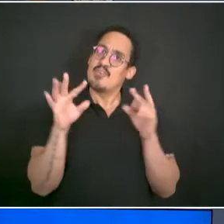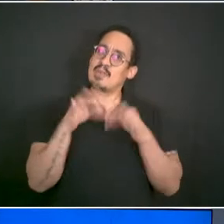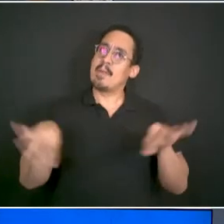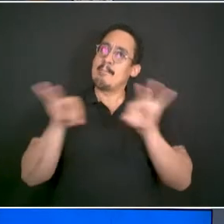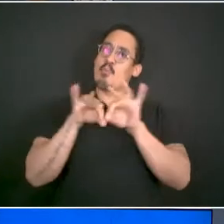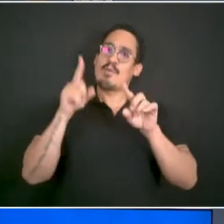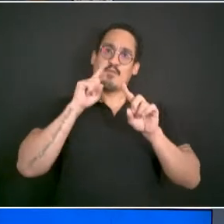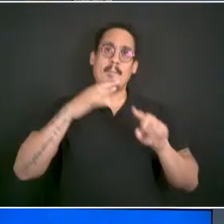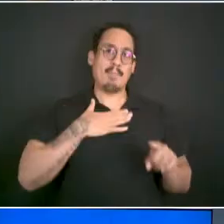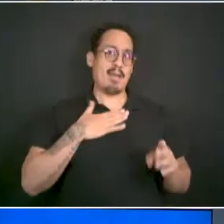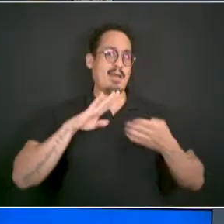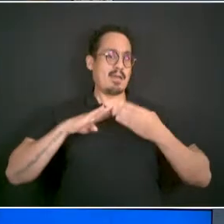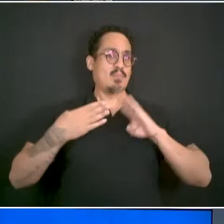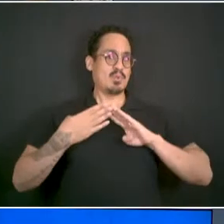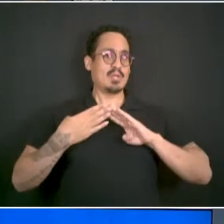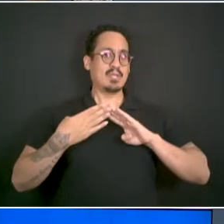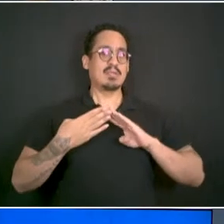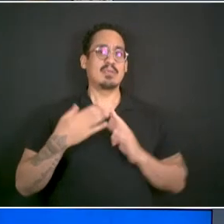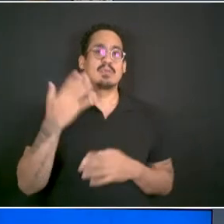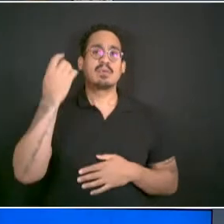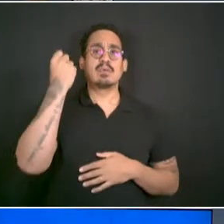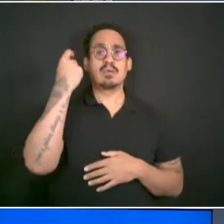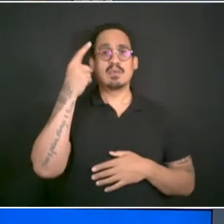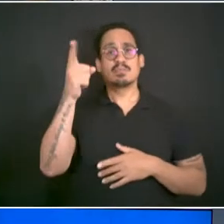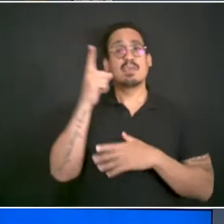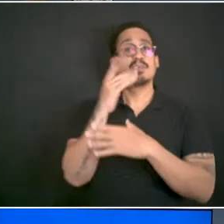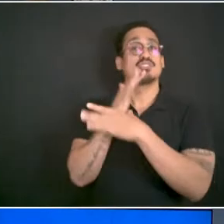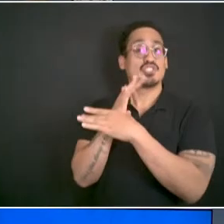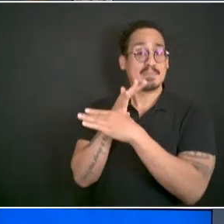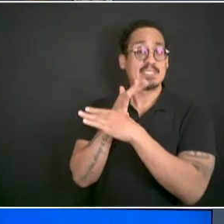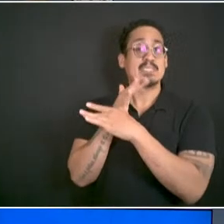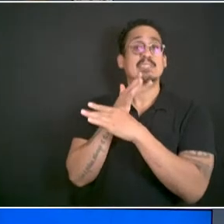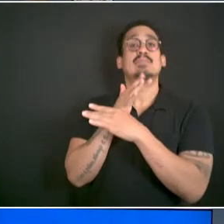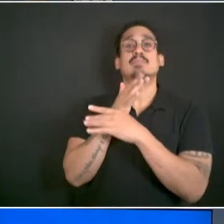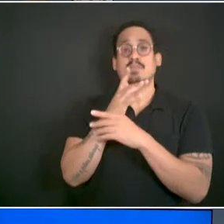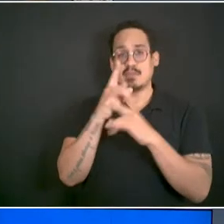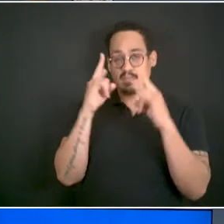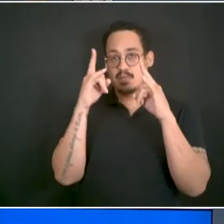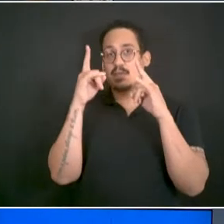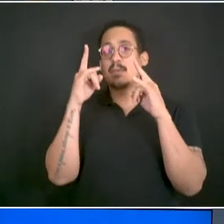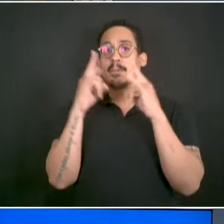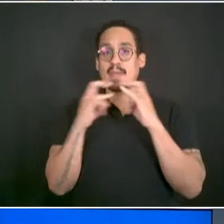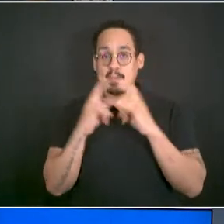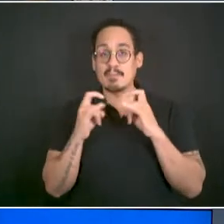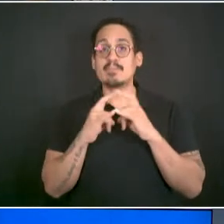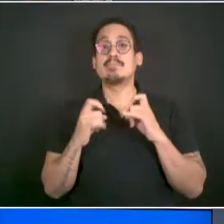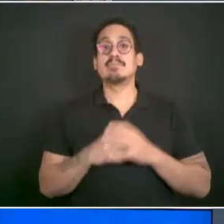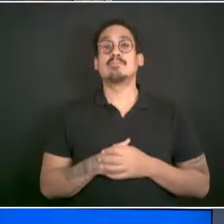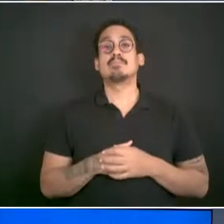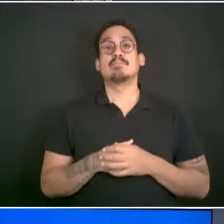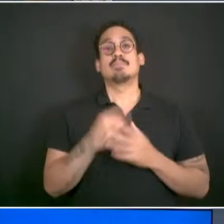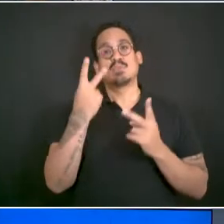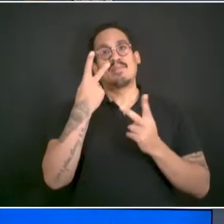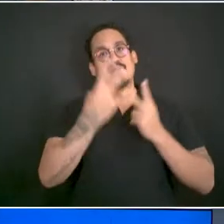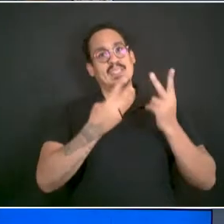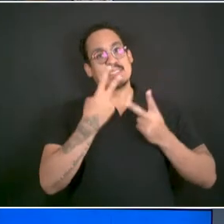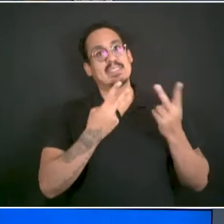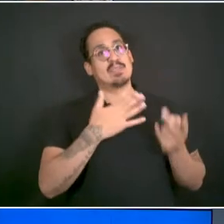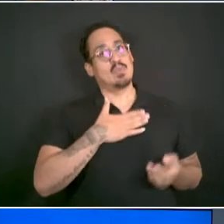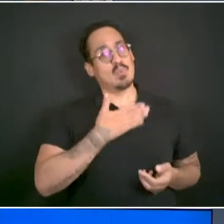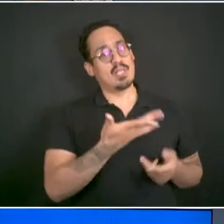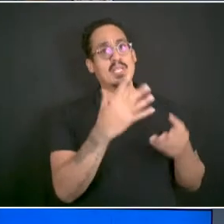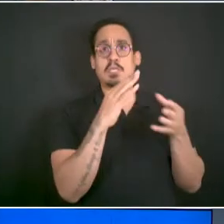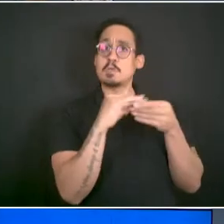German concentration camp in the German-occupied Poland, and we are very, very appreciation if you